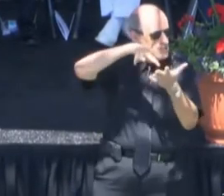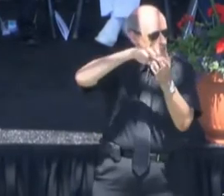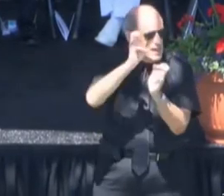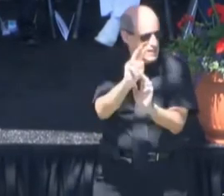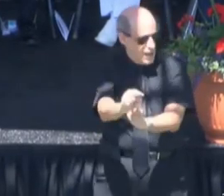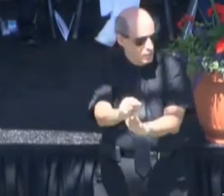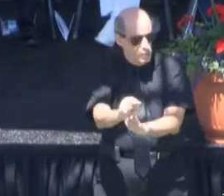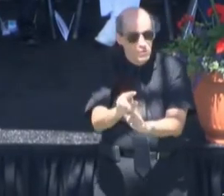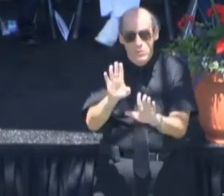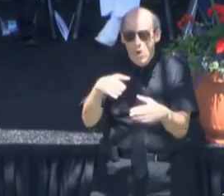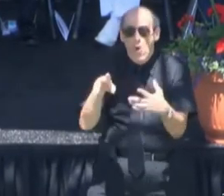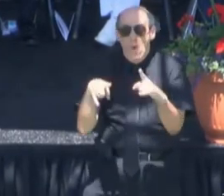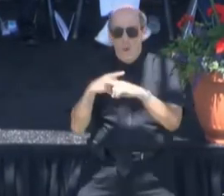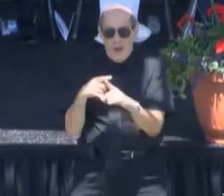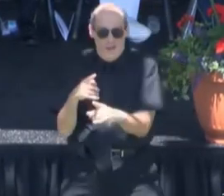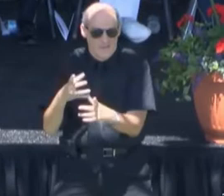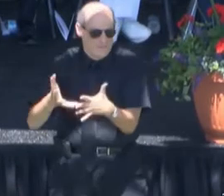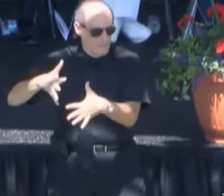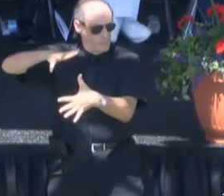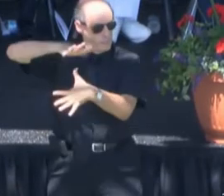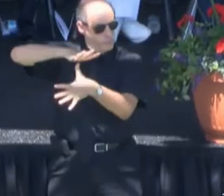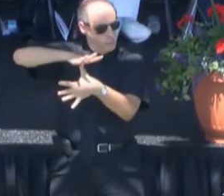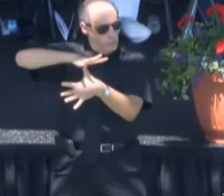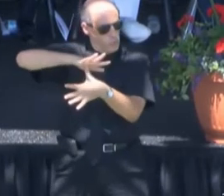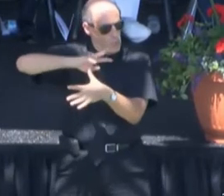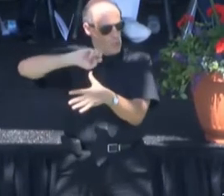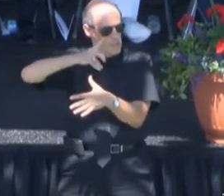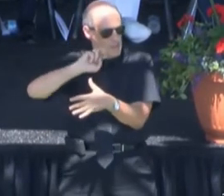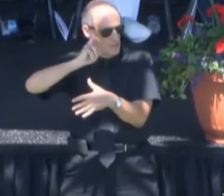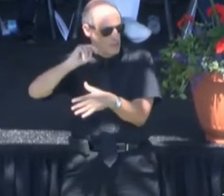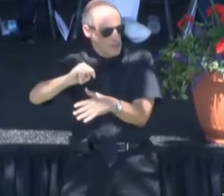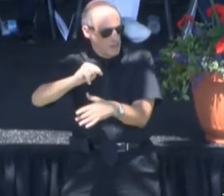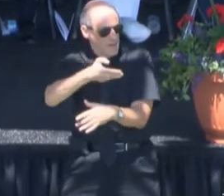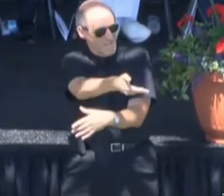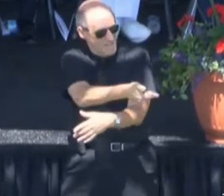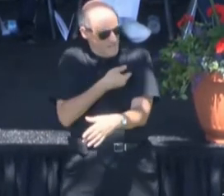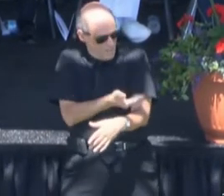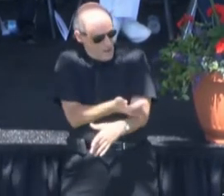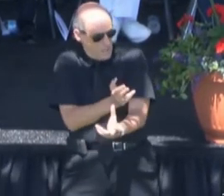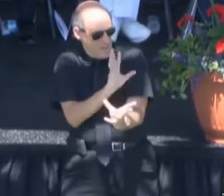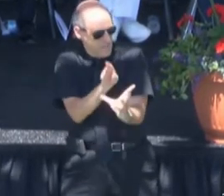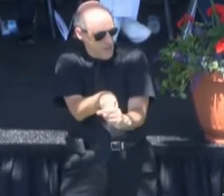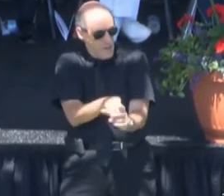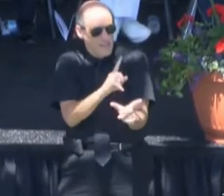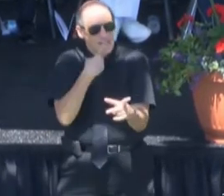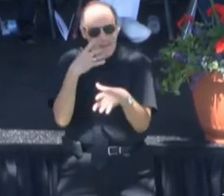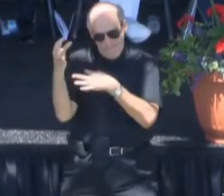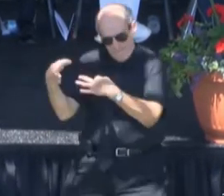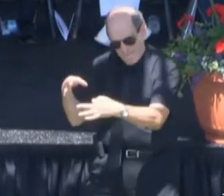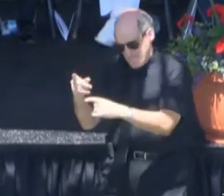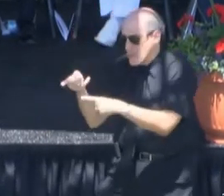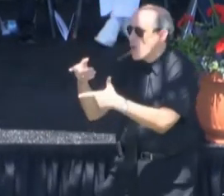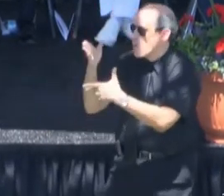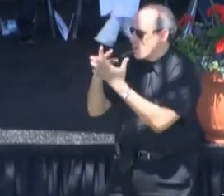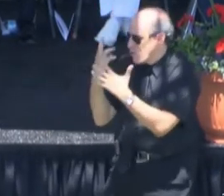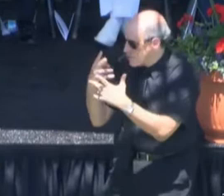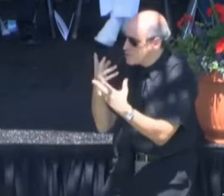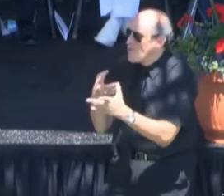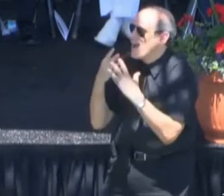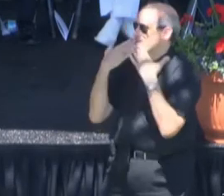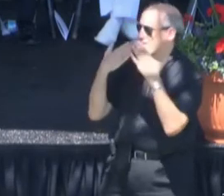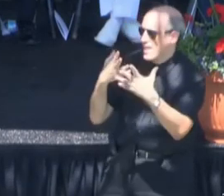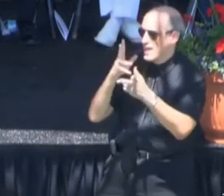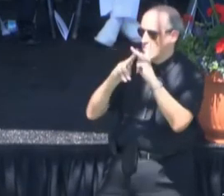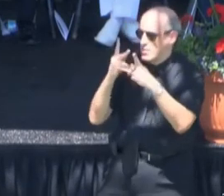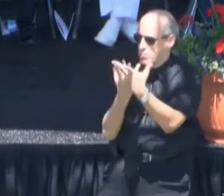Well, you see, when Midshipman Wittendorf invited me to take part in today's graduation ceremony, He explained that it was in part to thank the stakeholders in the Academy,